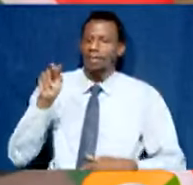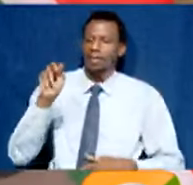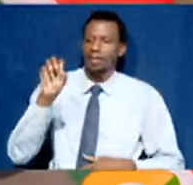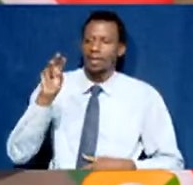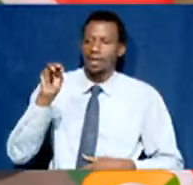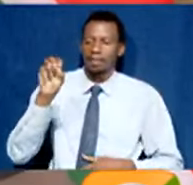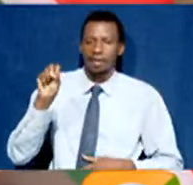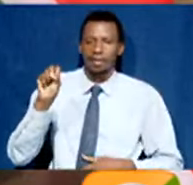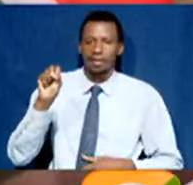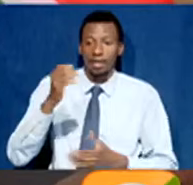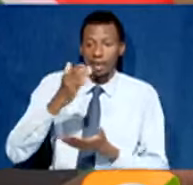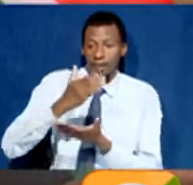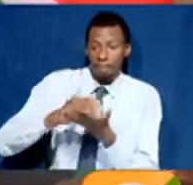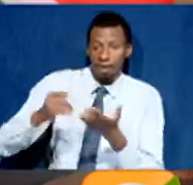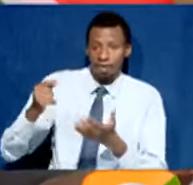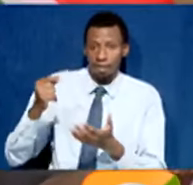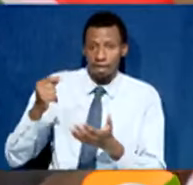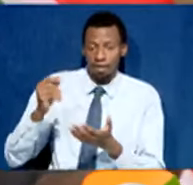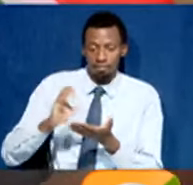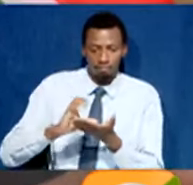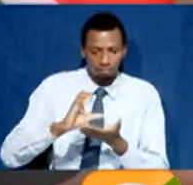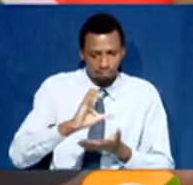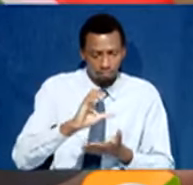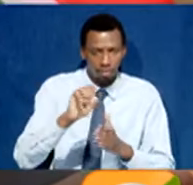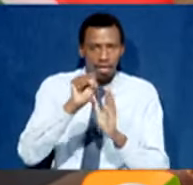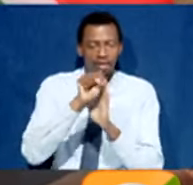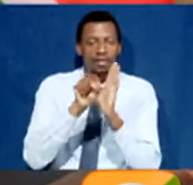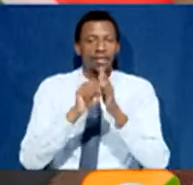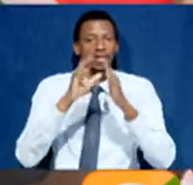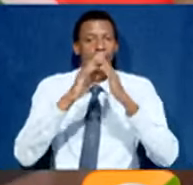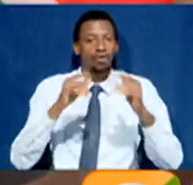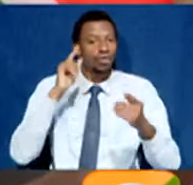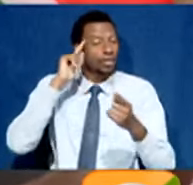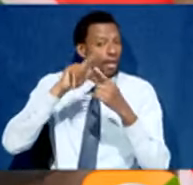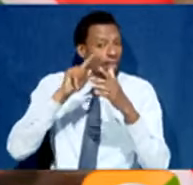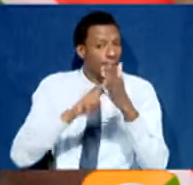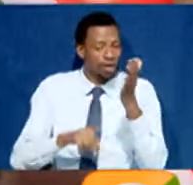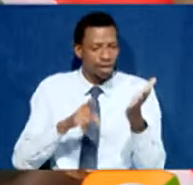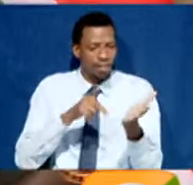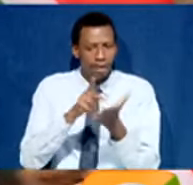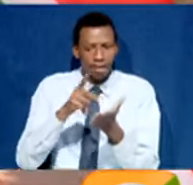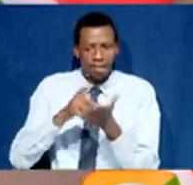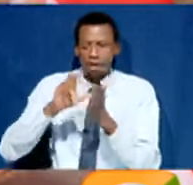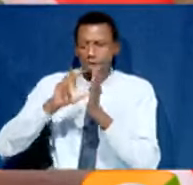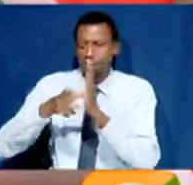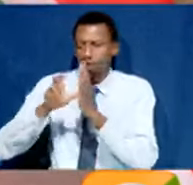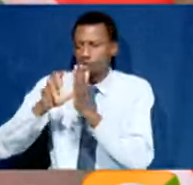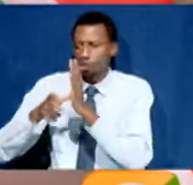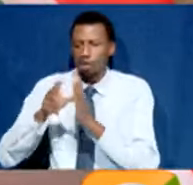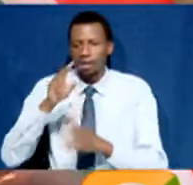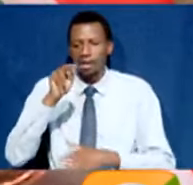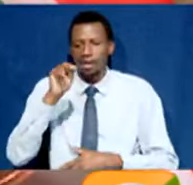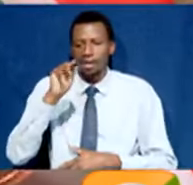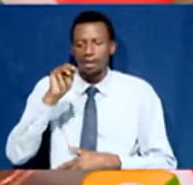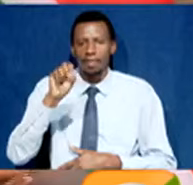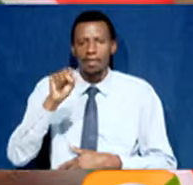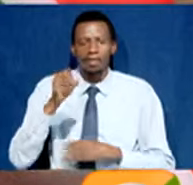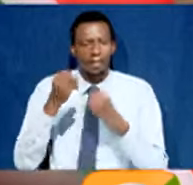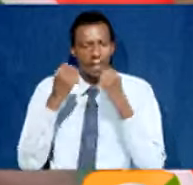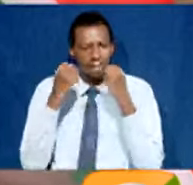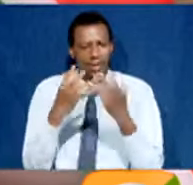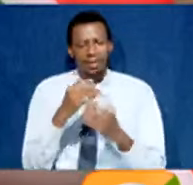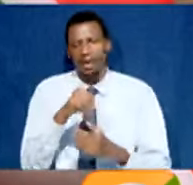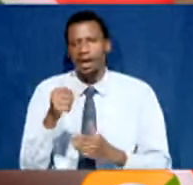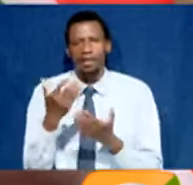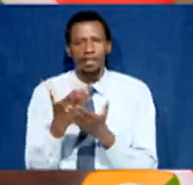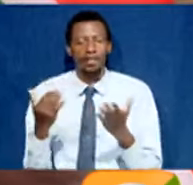allocated to State House was to pay contracts, NMS contracts, and many other things, which I have said must stop. And